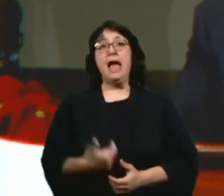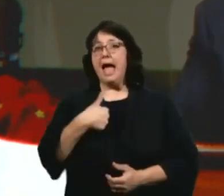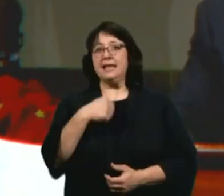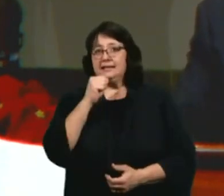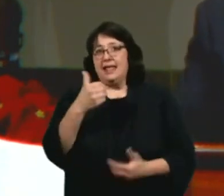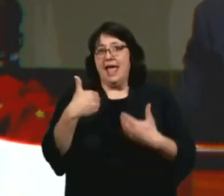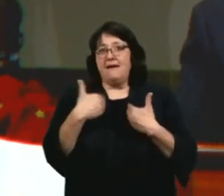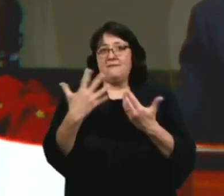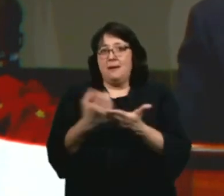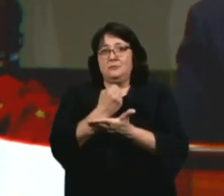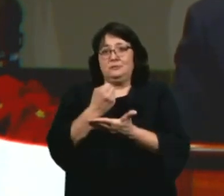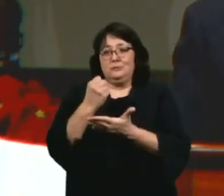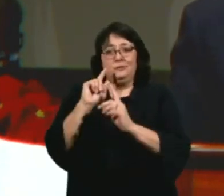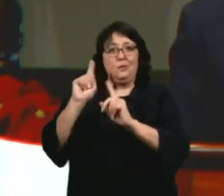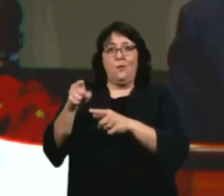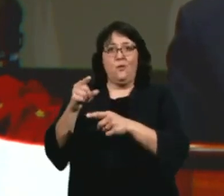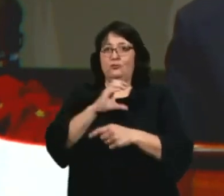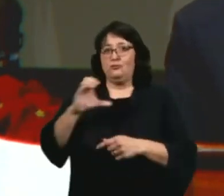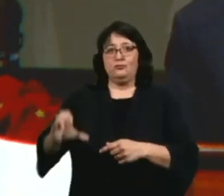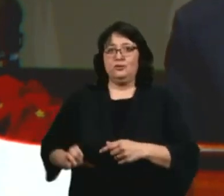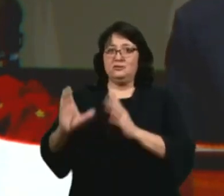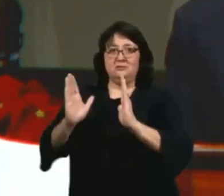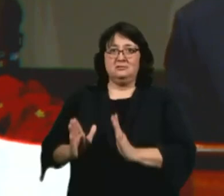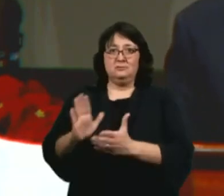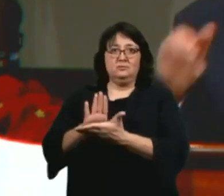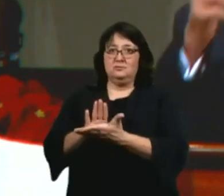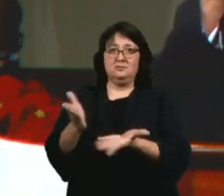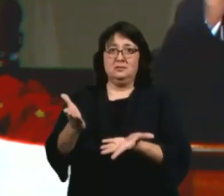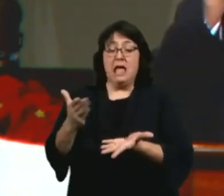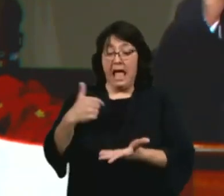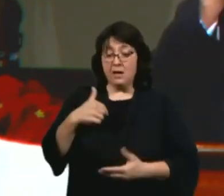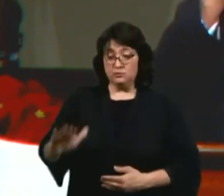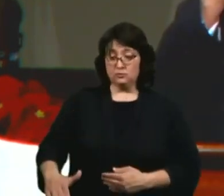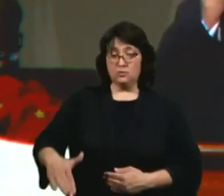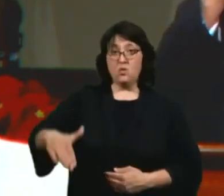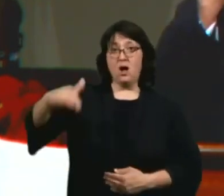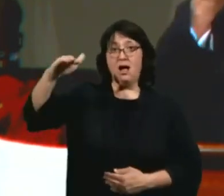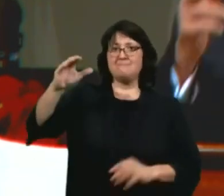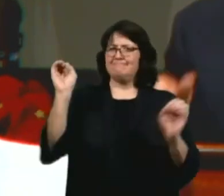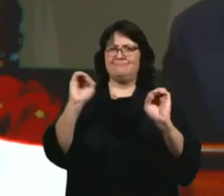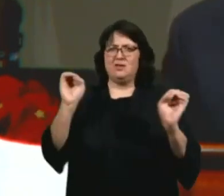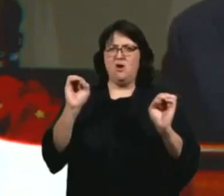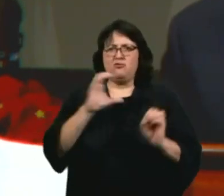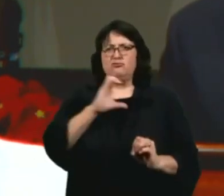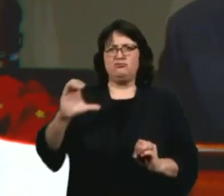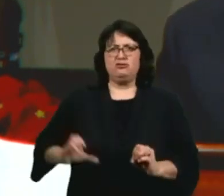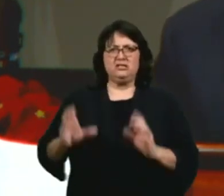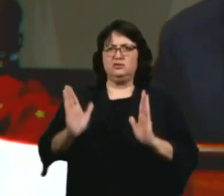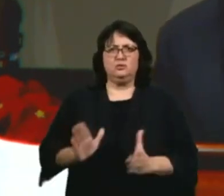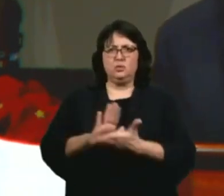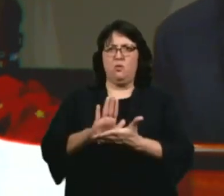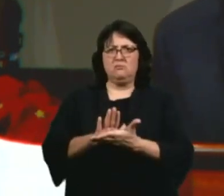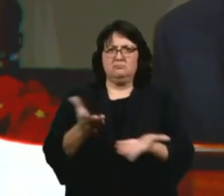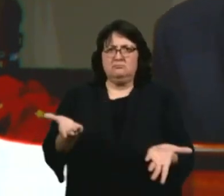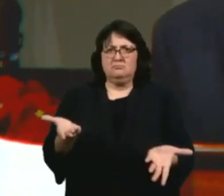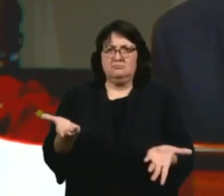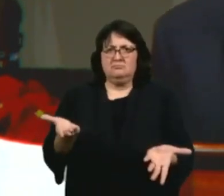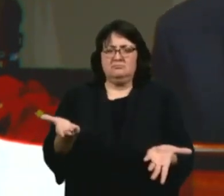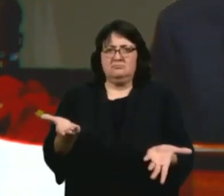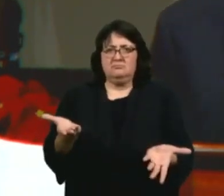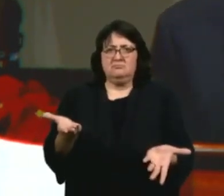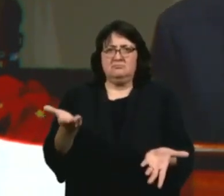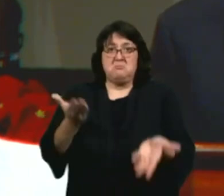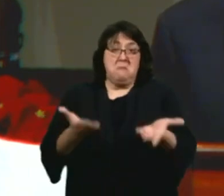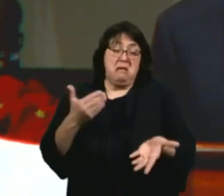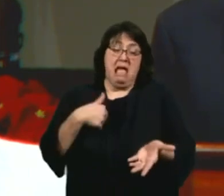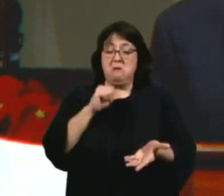I didn't have the privilege of a Christian education. Back when I was growing up, there was no such thing as a Christian school. And I probably wouldn't have went